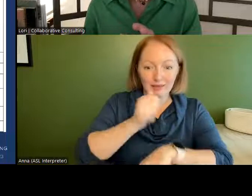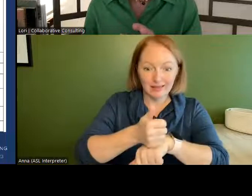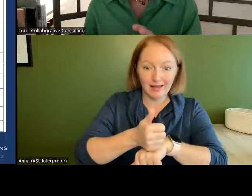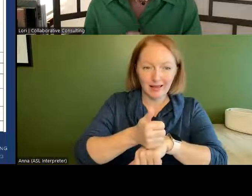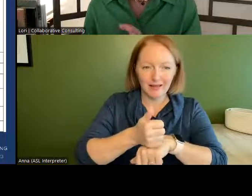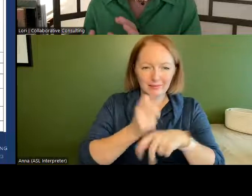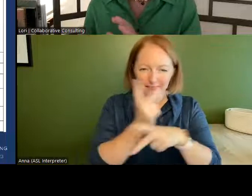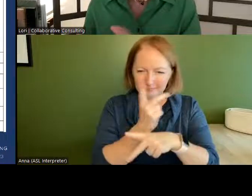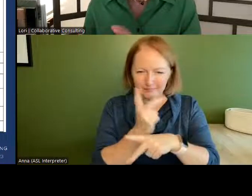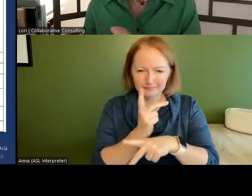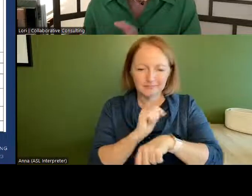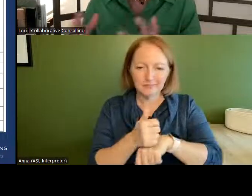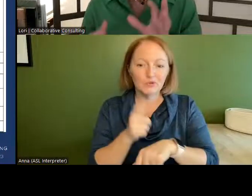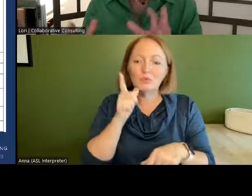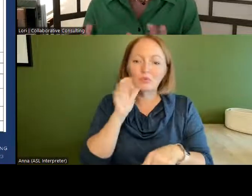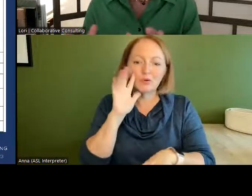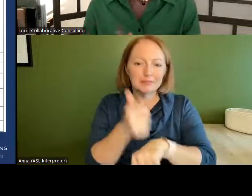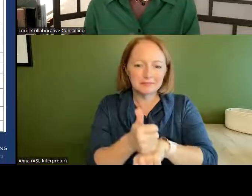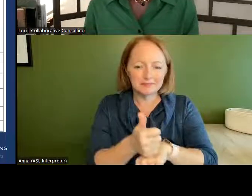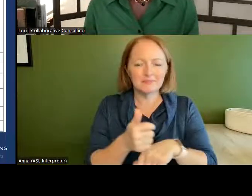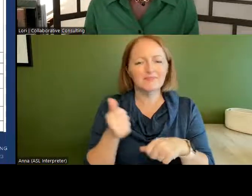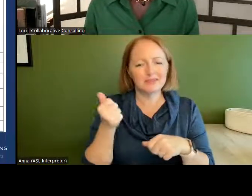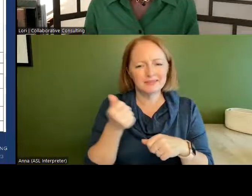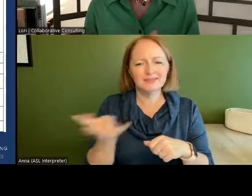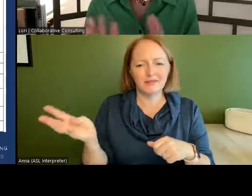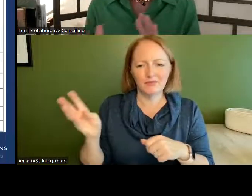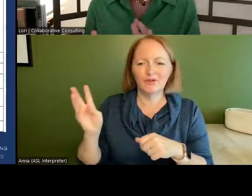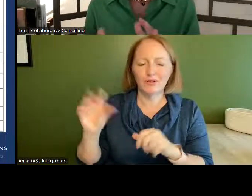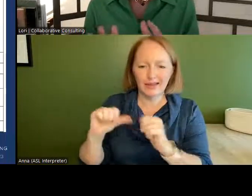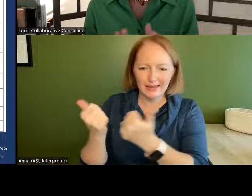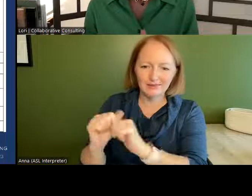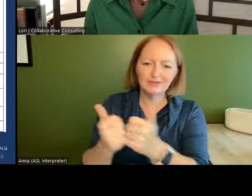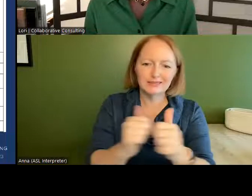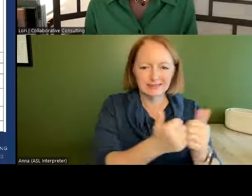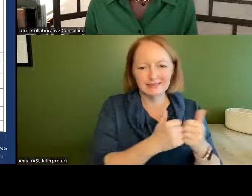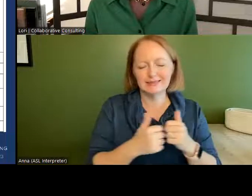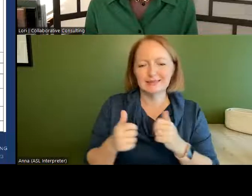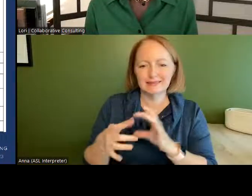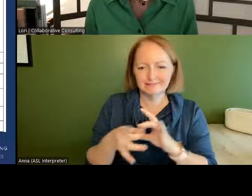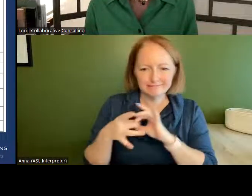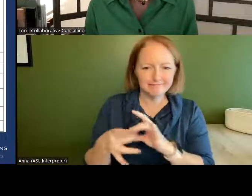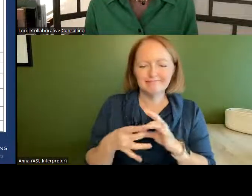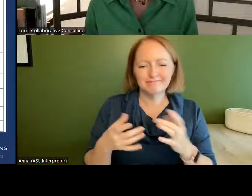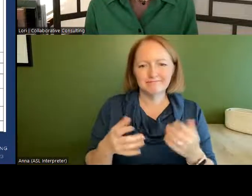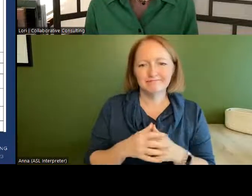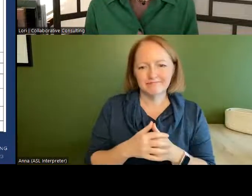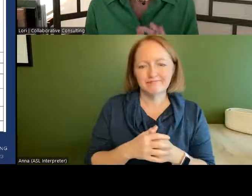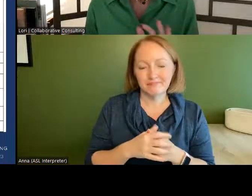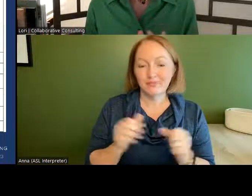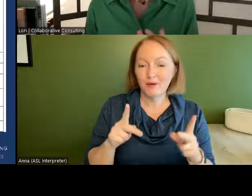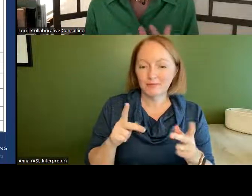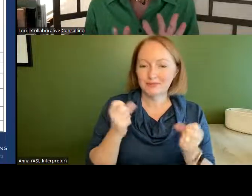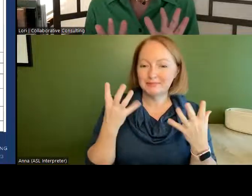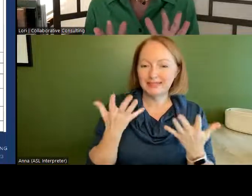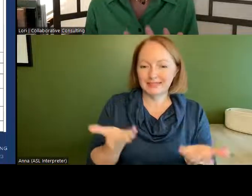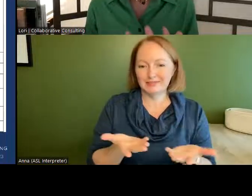within the initiative and by who, because there's multiple entities and multiple opportunities. So